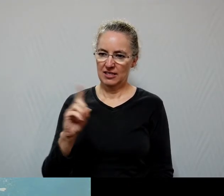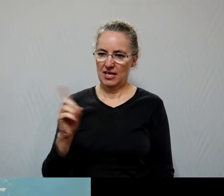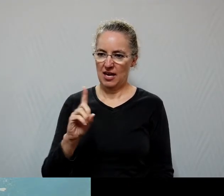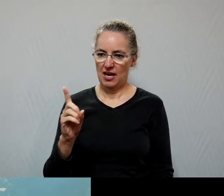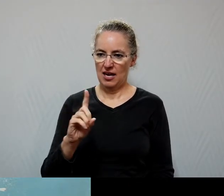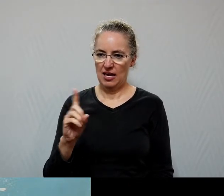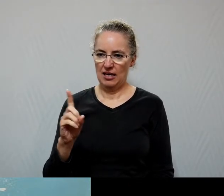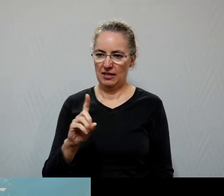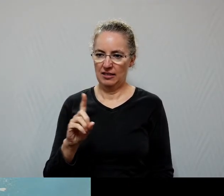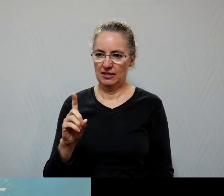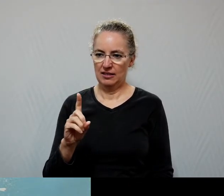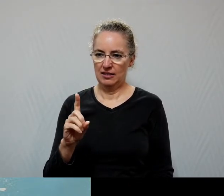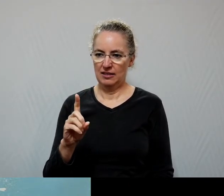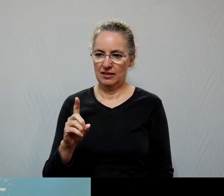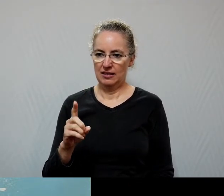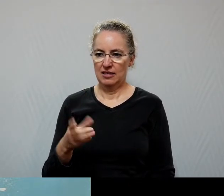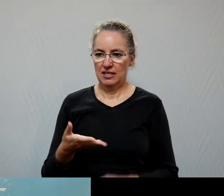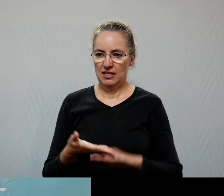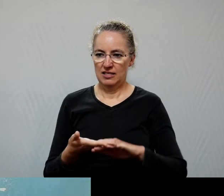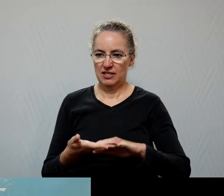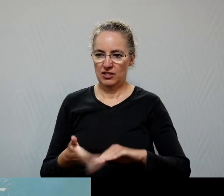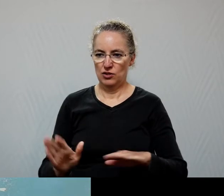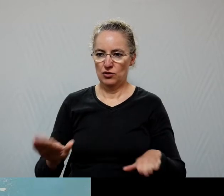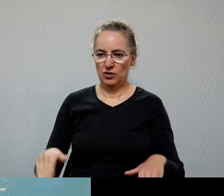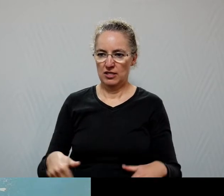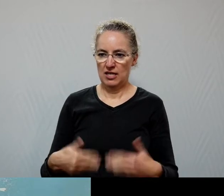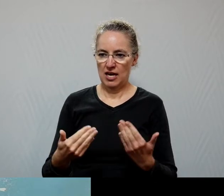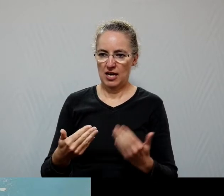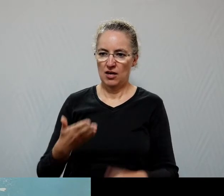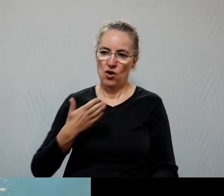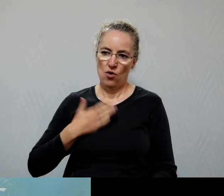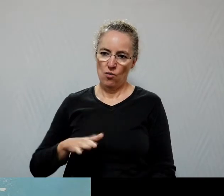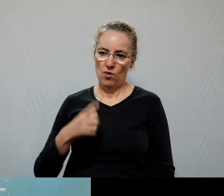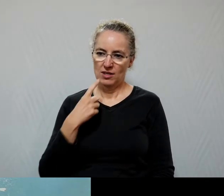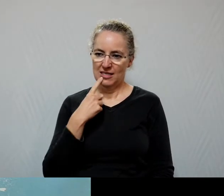Today is a brand new day and I